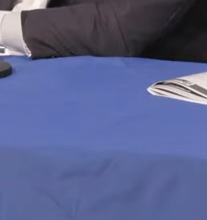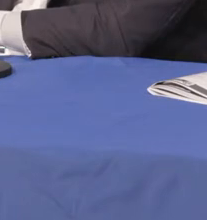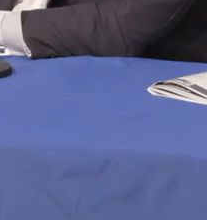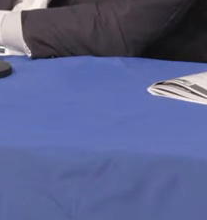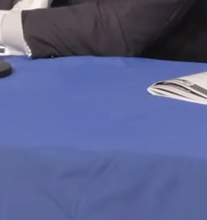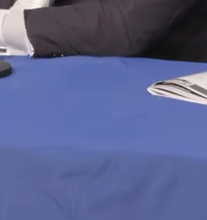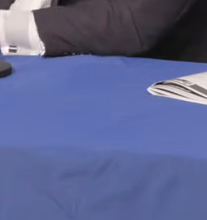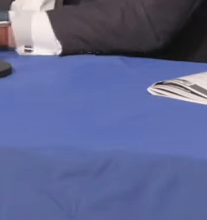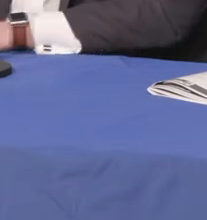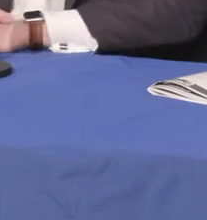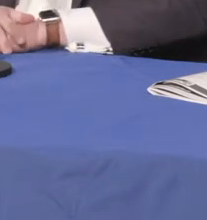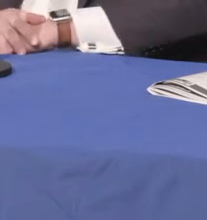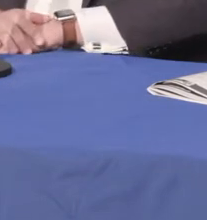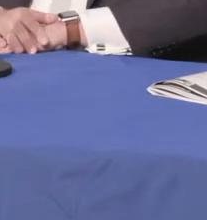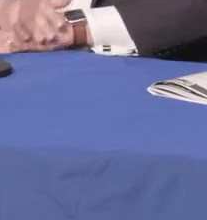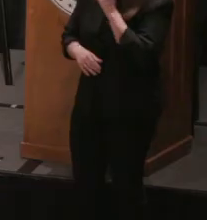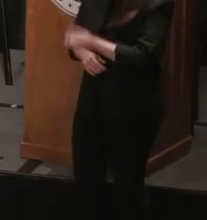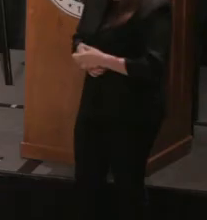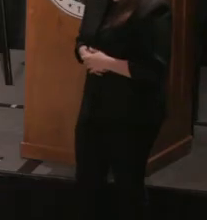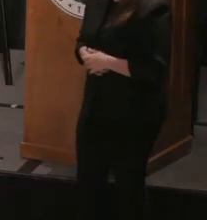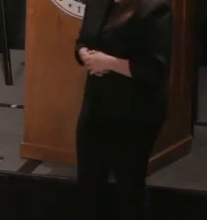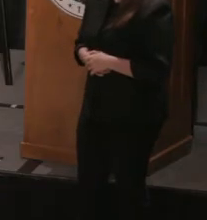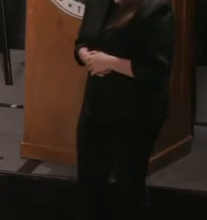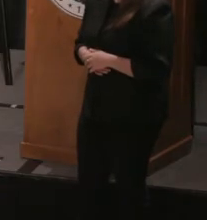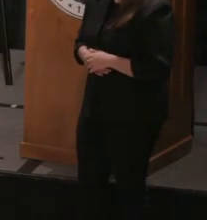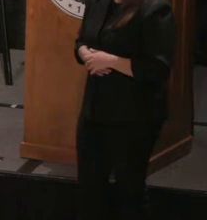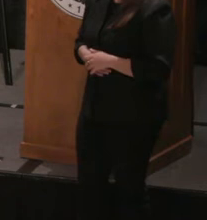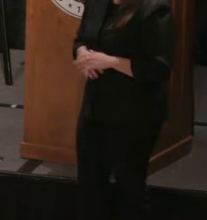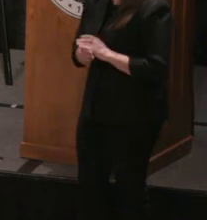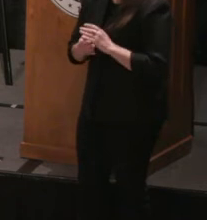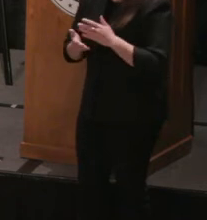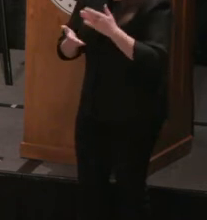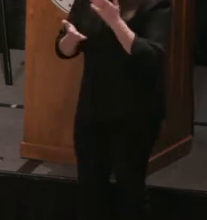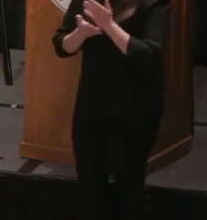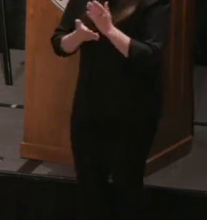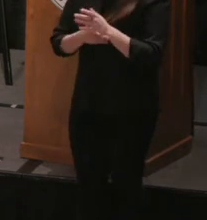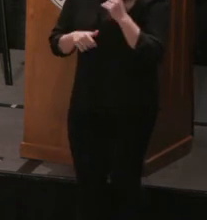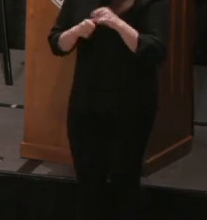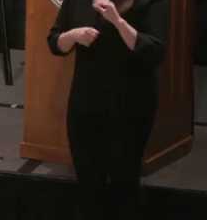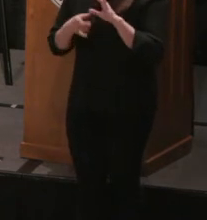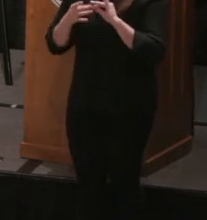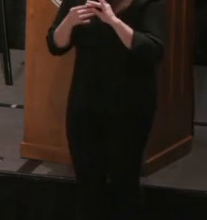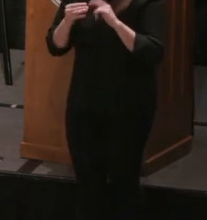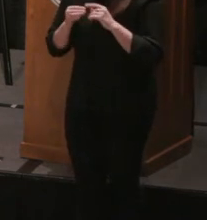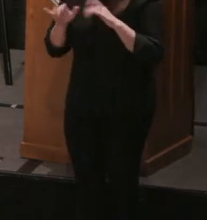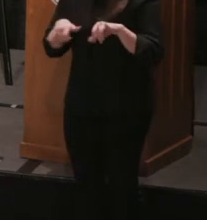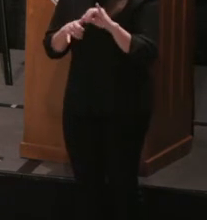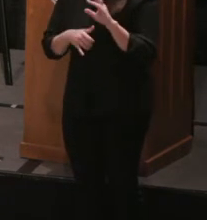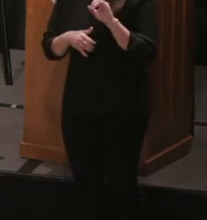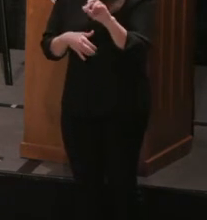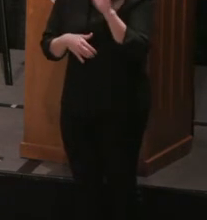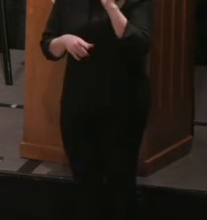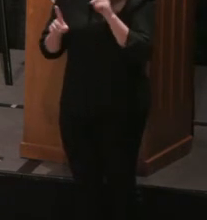on there? All right. Remember your remarks about common carrier. I'm